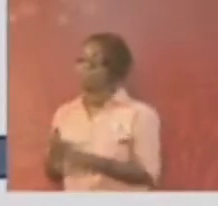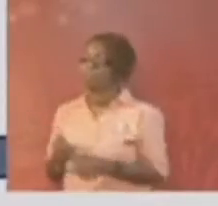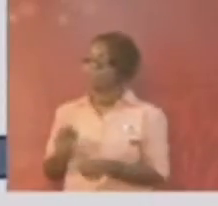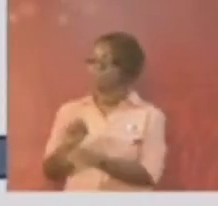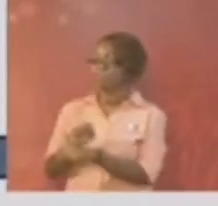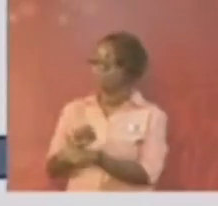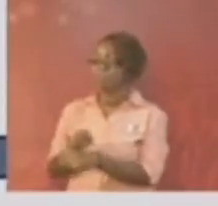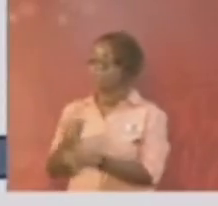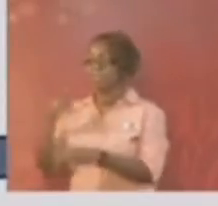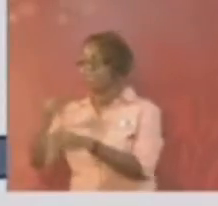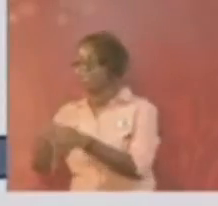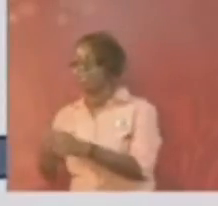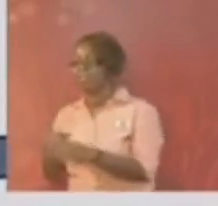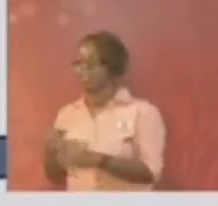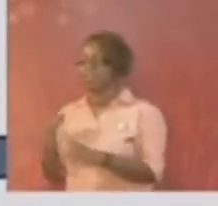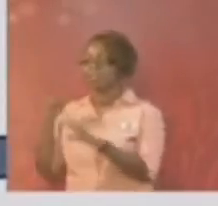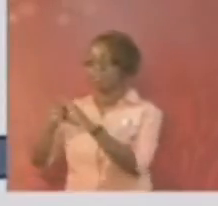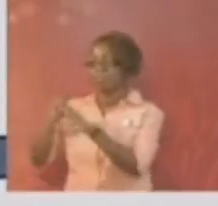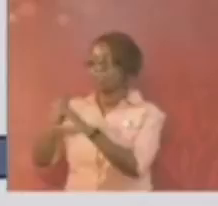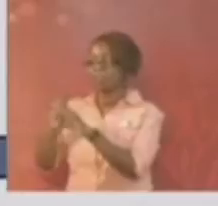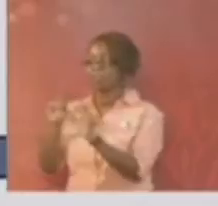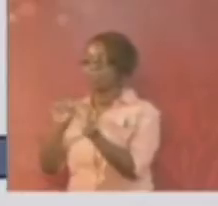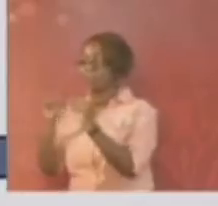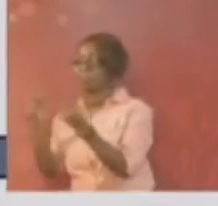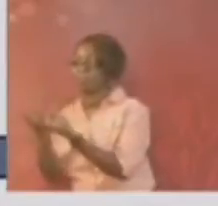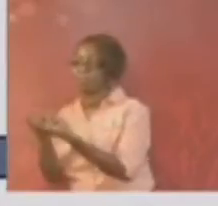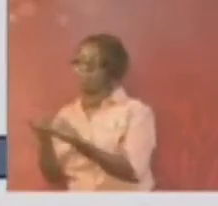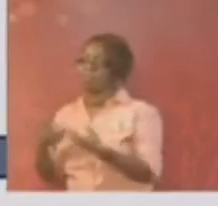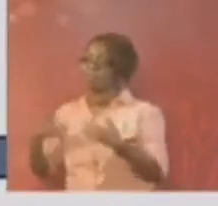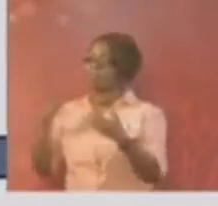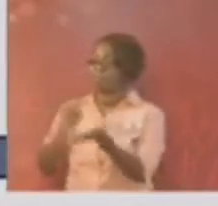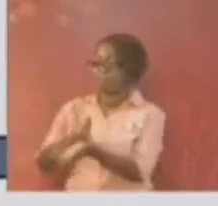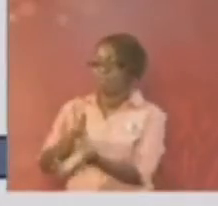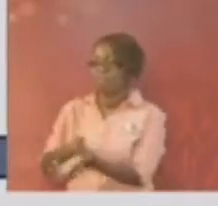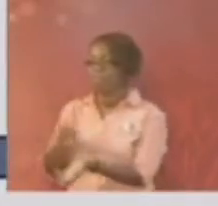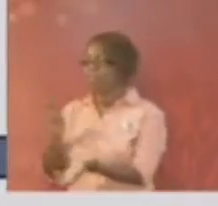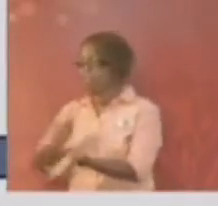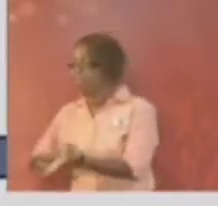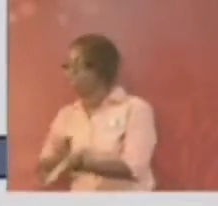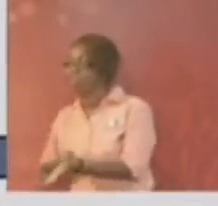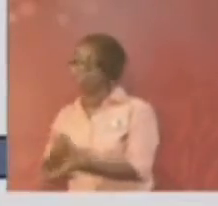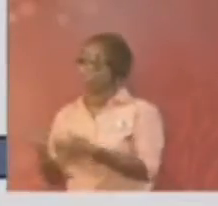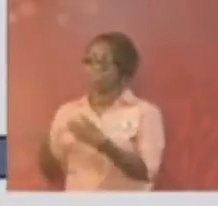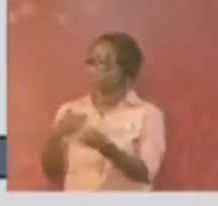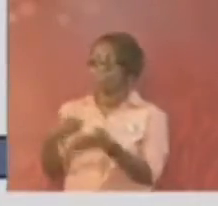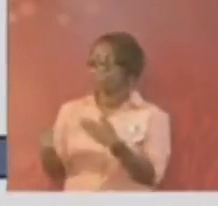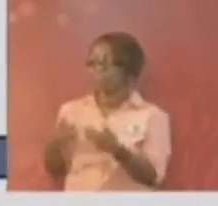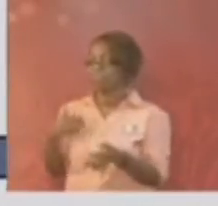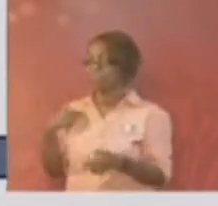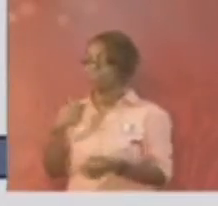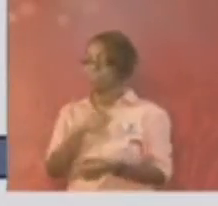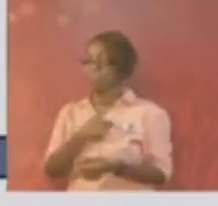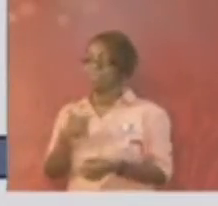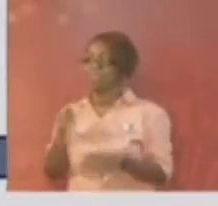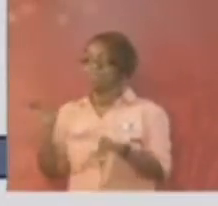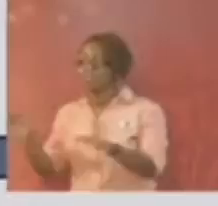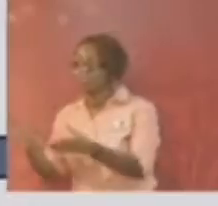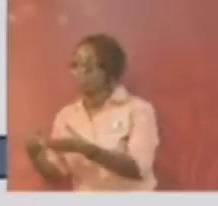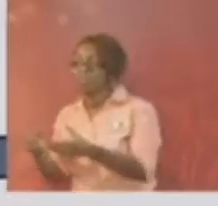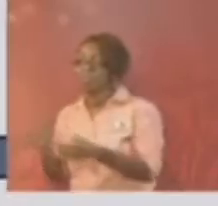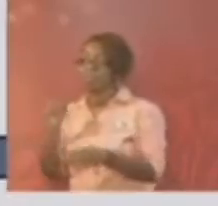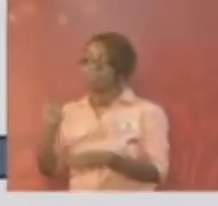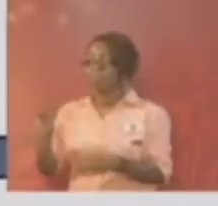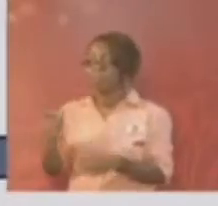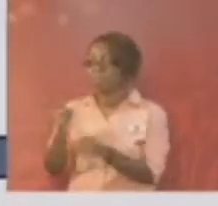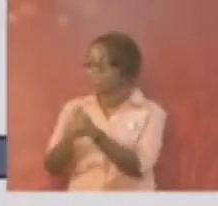doctors and nurses. And we've provided group sessions and individual sessions where necessary to help them manage the